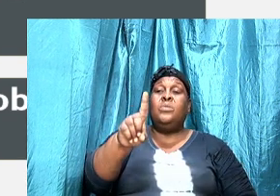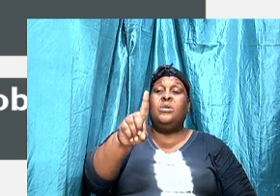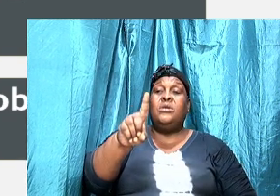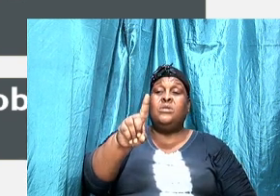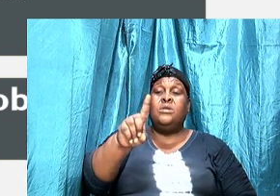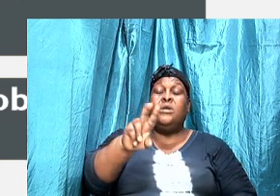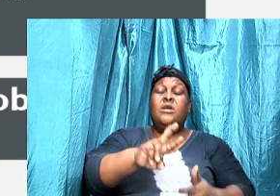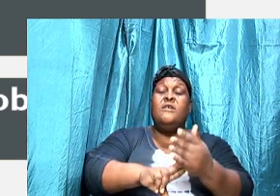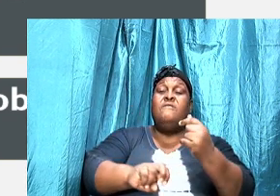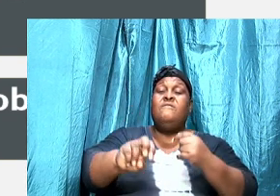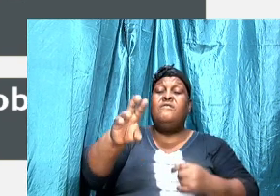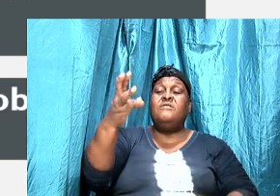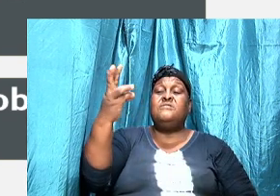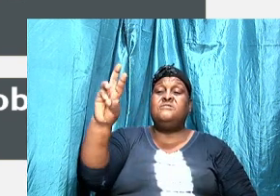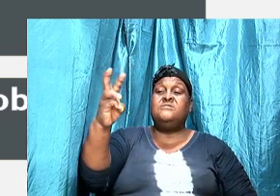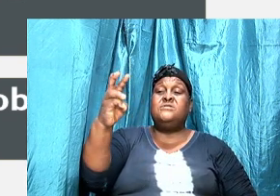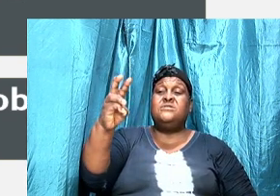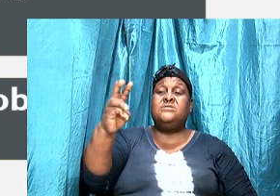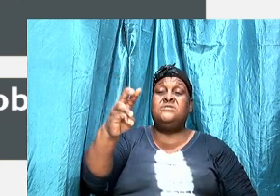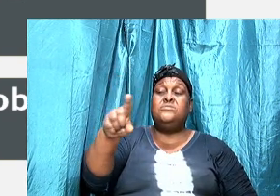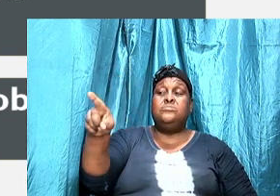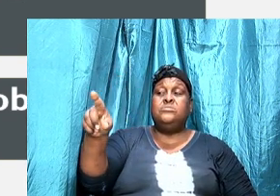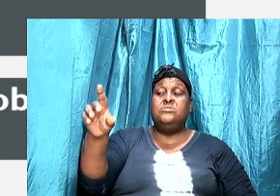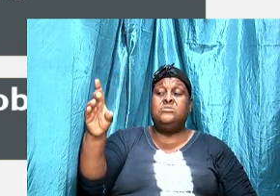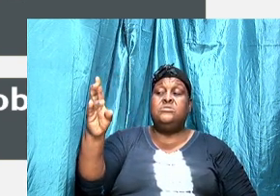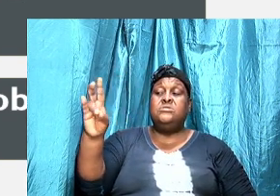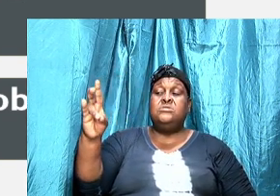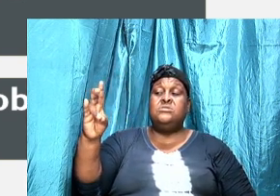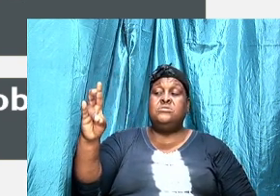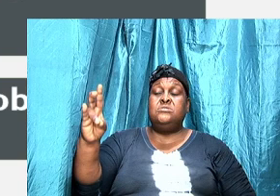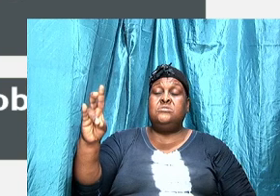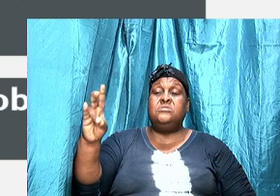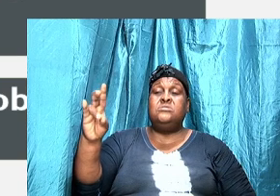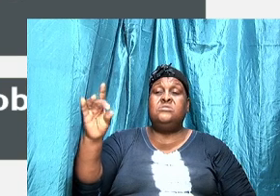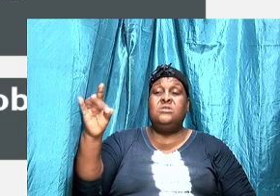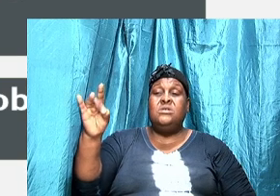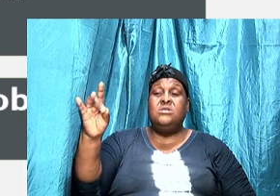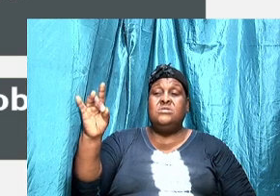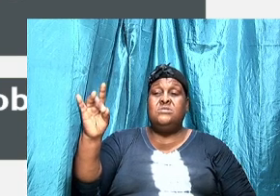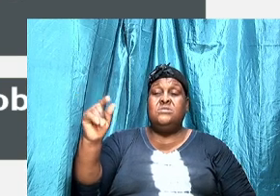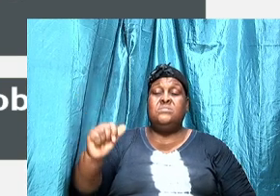and verse 16 down to about 18,